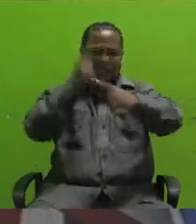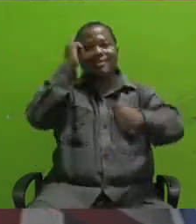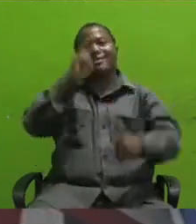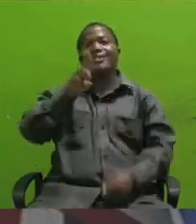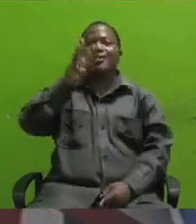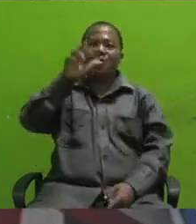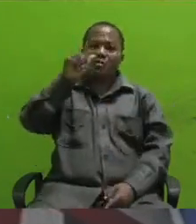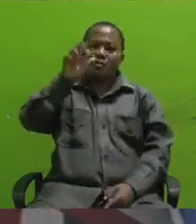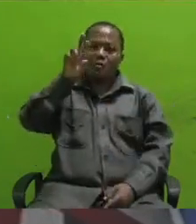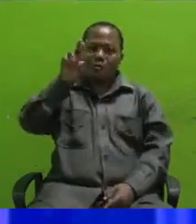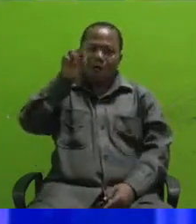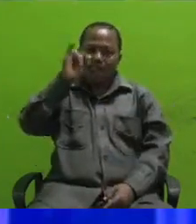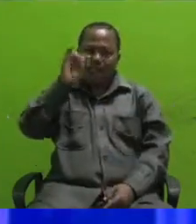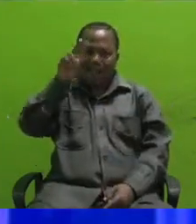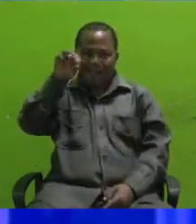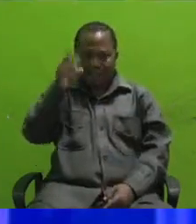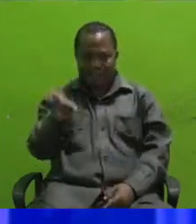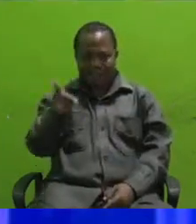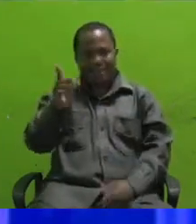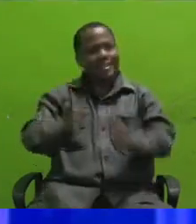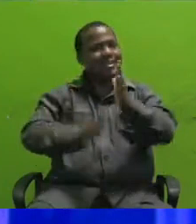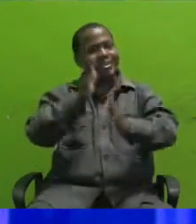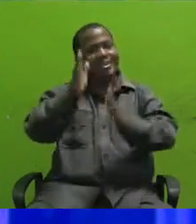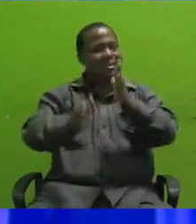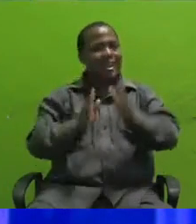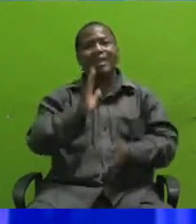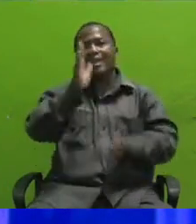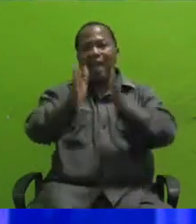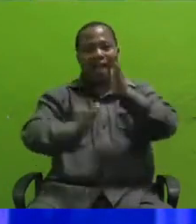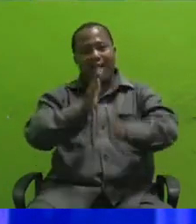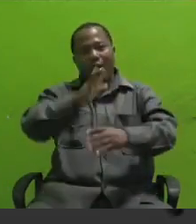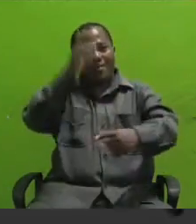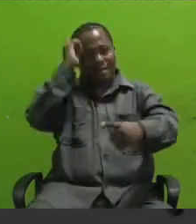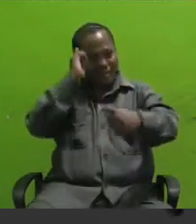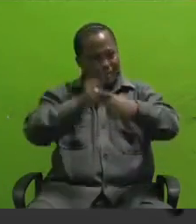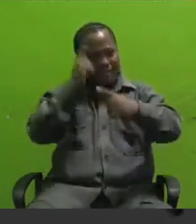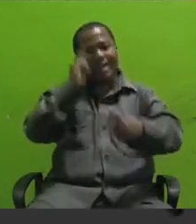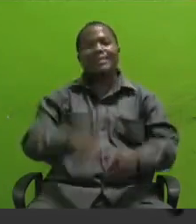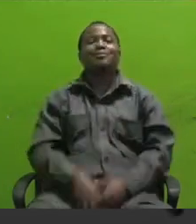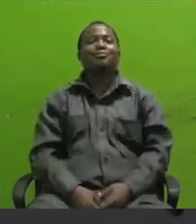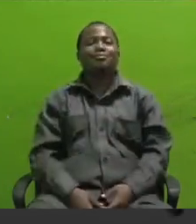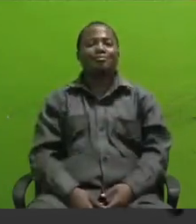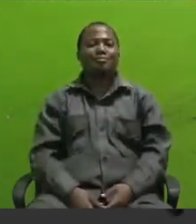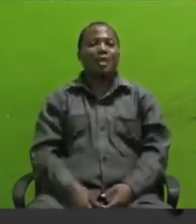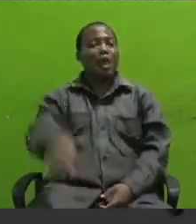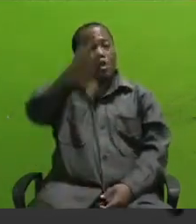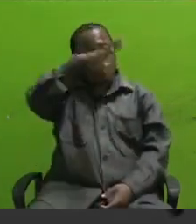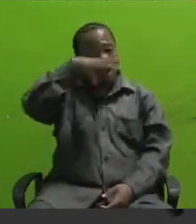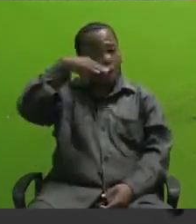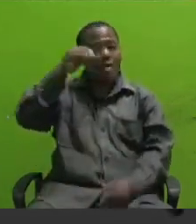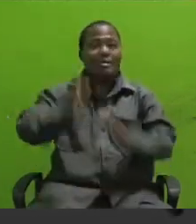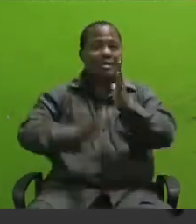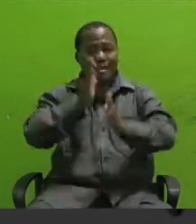Warning signs. Warning signs. Those signs